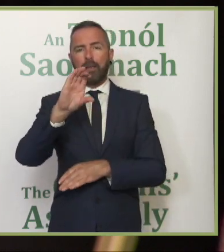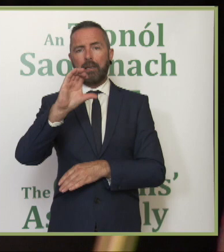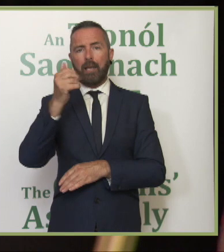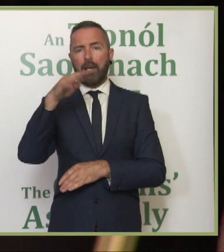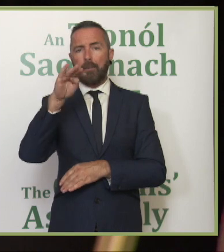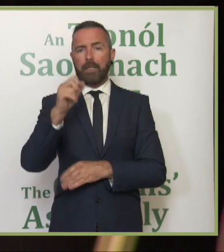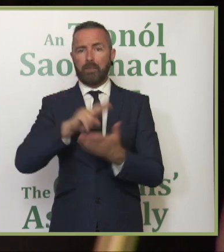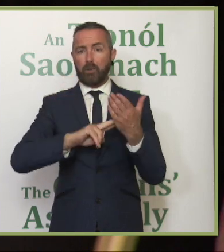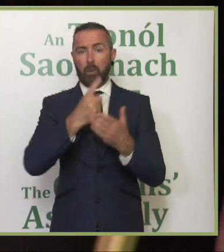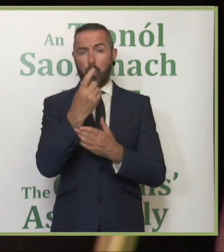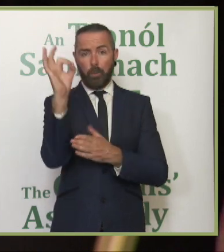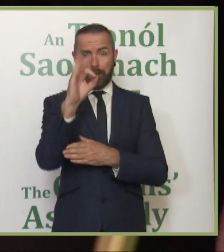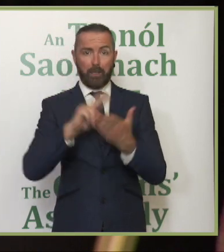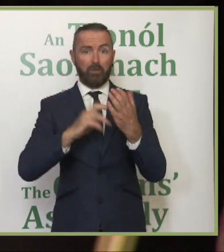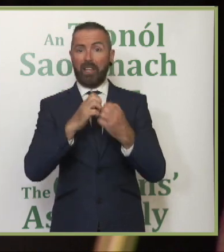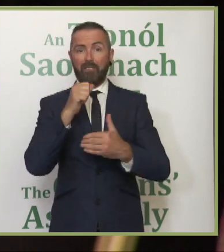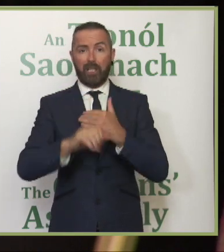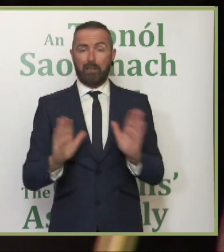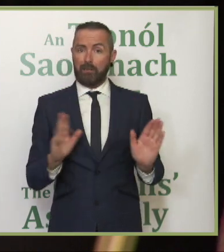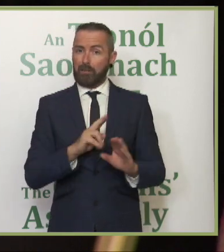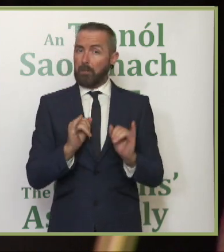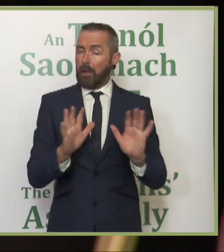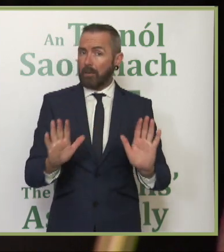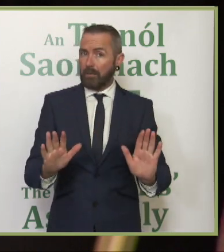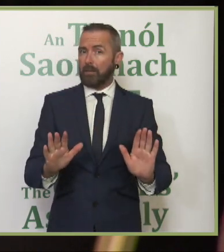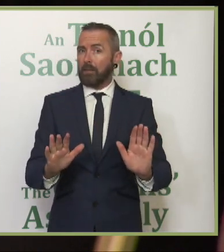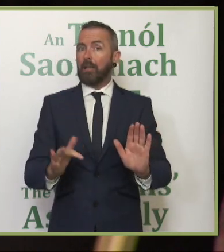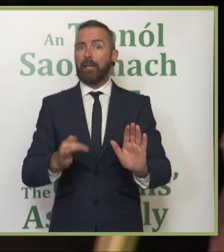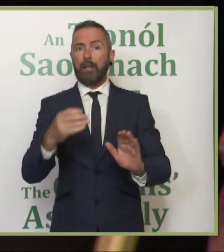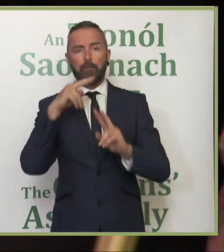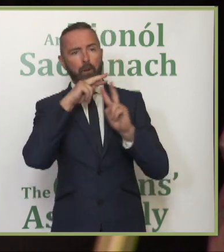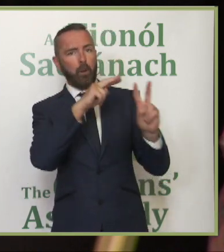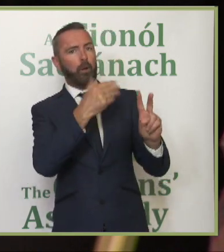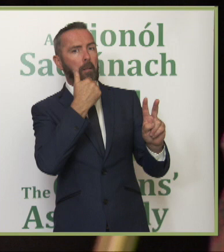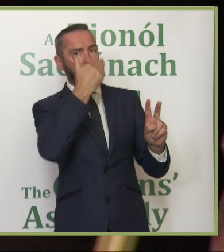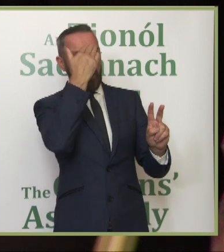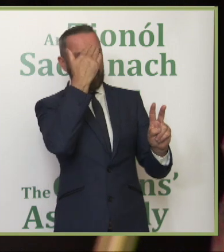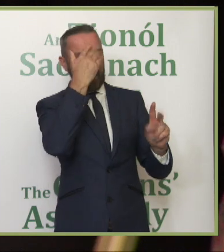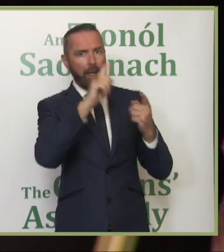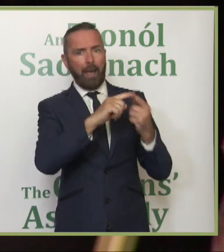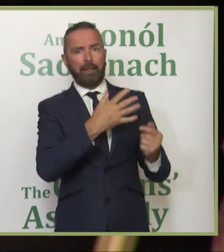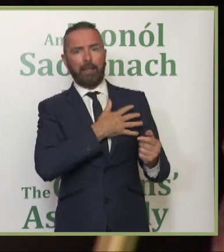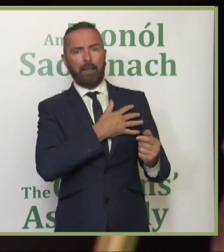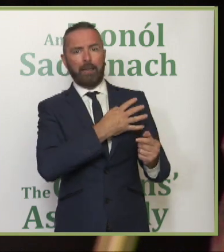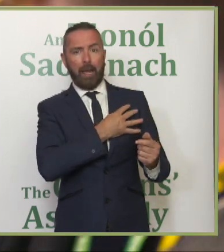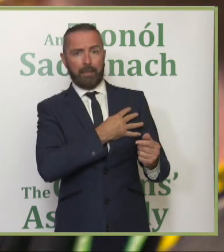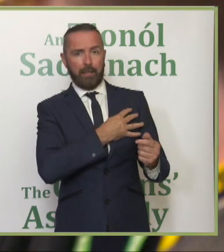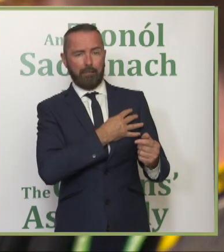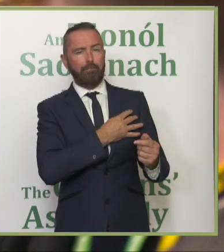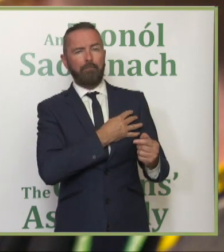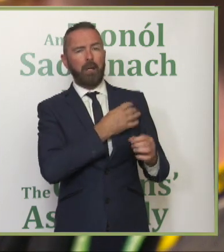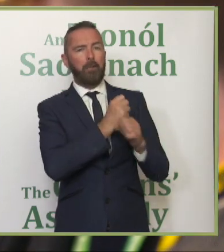young people in Europe use cannabis on a daily basis. Now, if we look at the United States and Canada, we're talking about 10%. Now, this